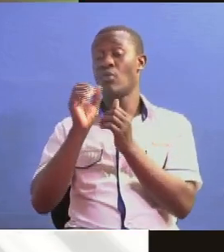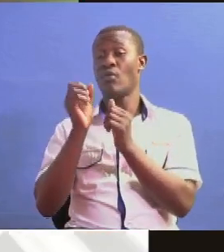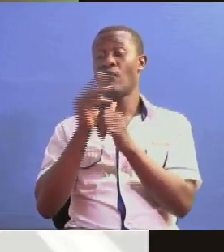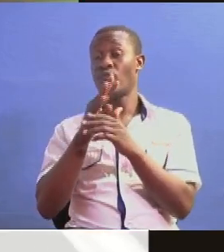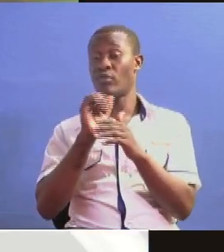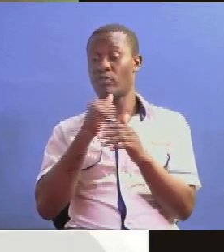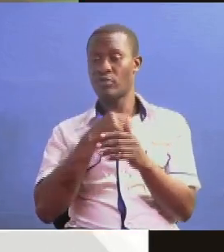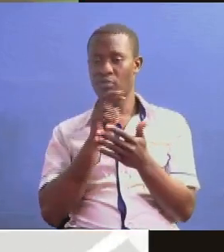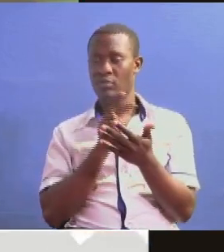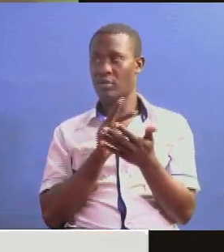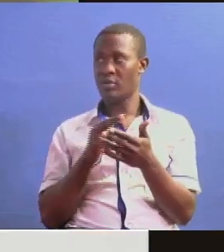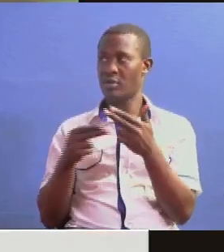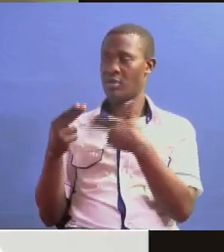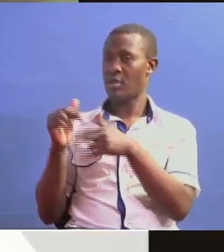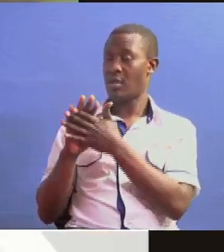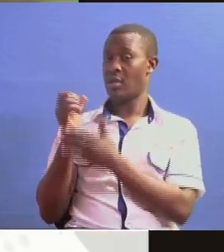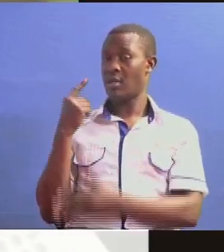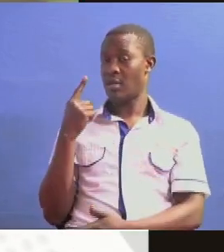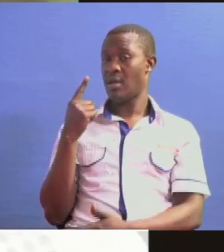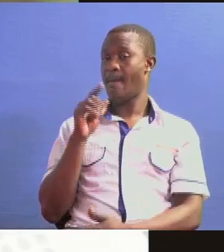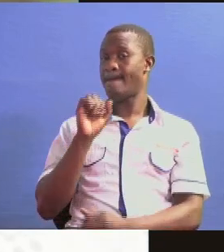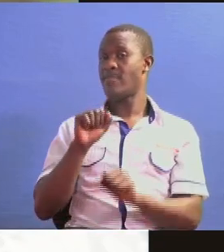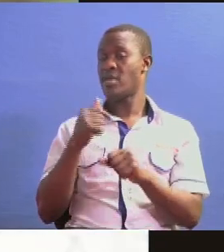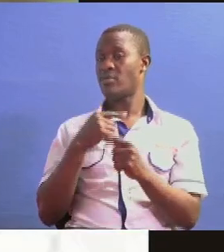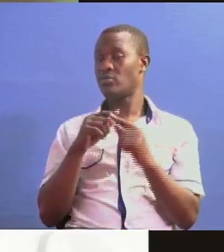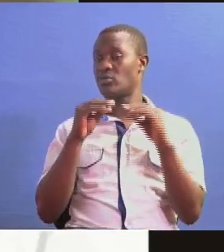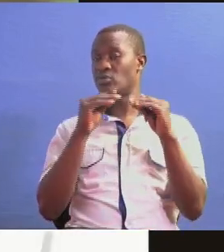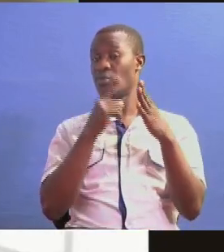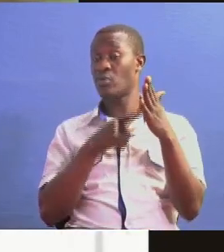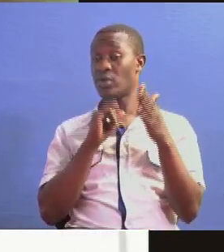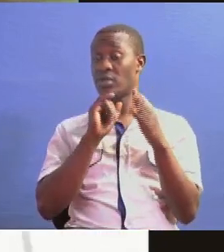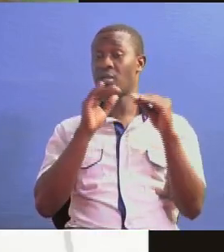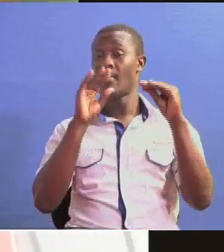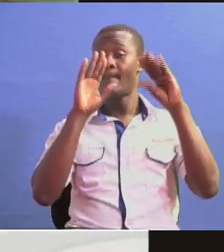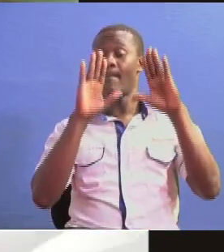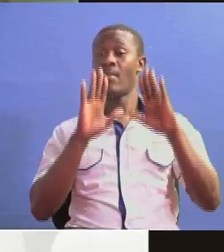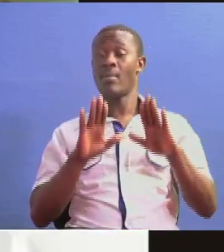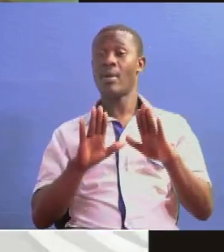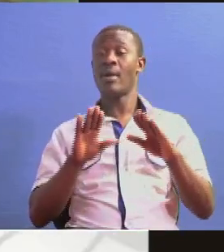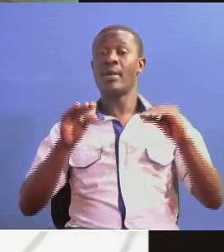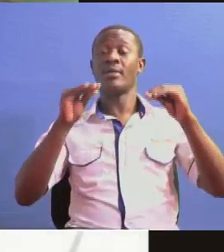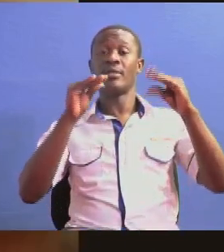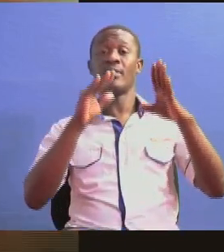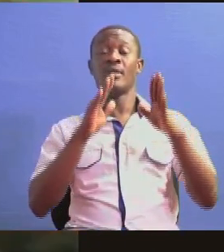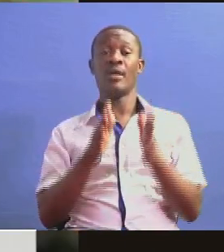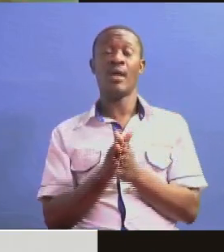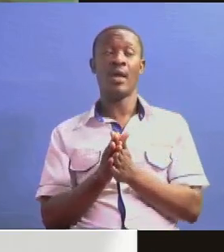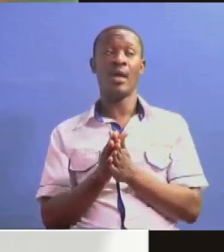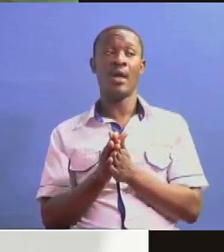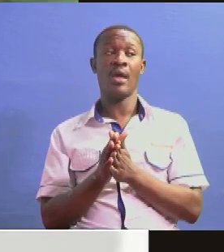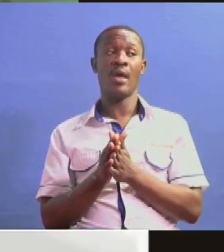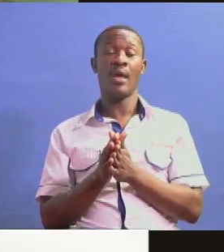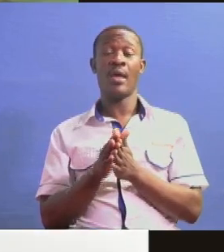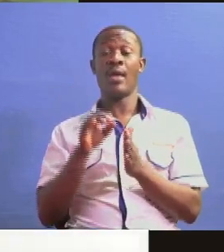read history and understand and be able to teach. Okay. What is important is that a teacher is able to read.